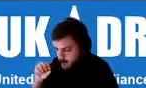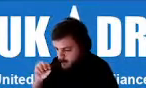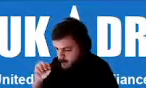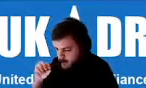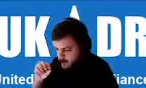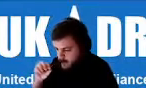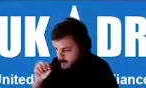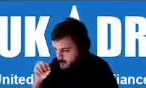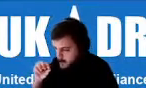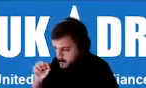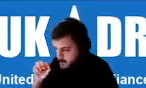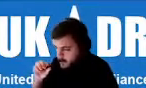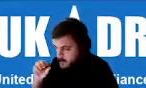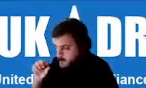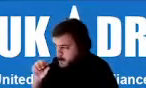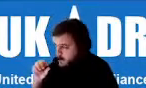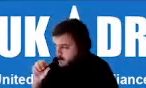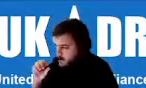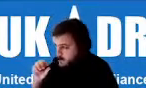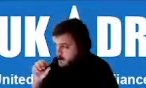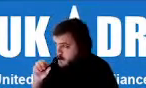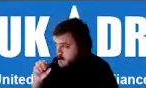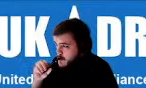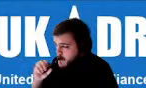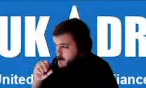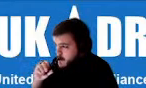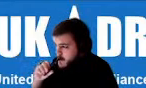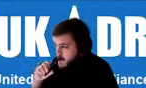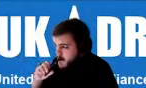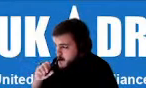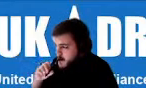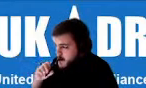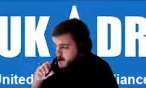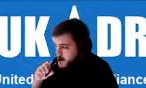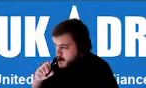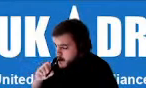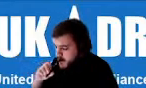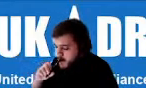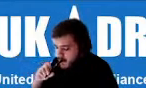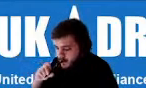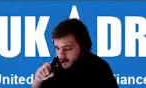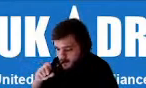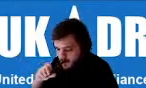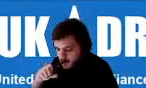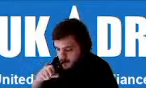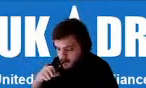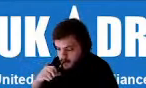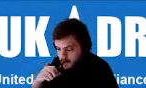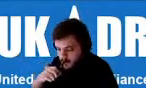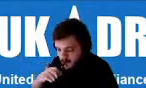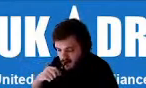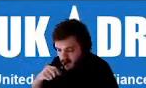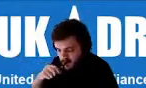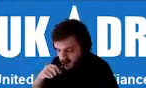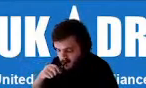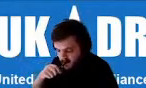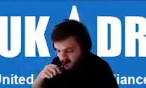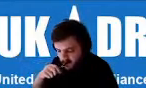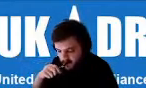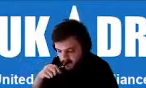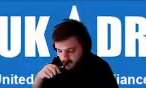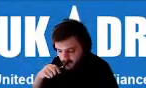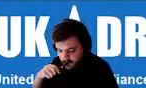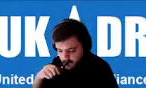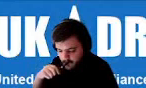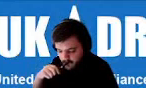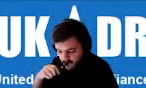such as a guide dog, those are looked after and not simply banned from the place, and things like this. And in fact, I